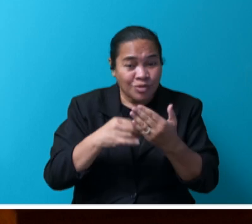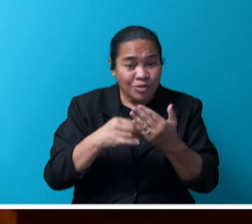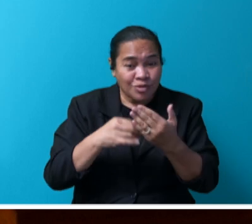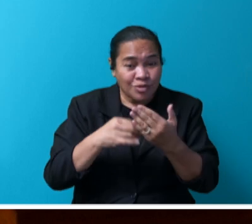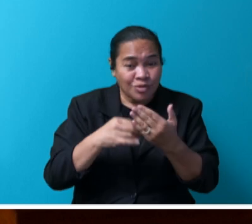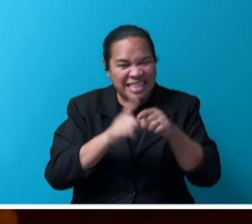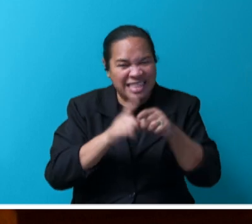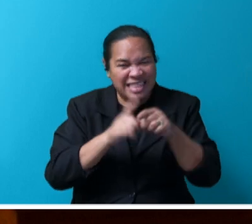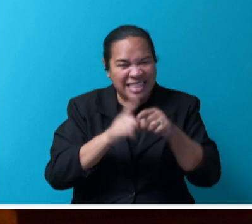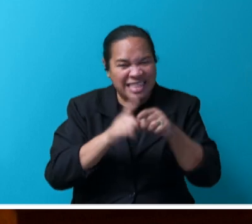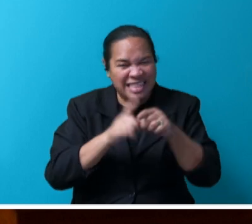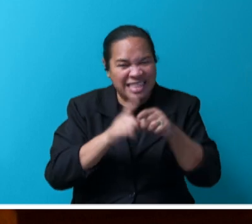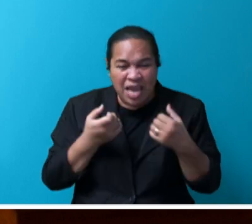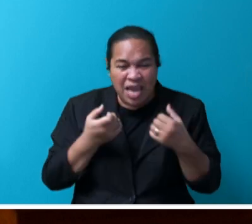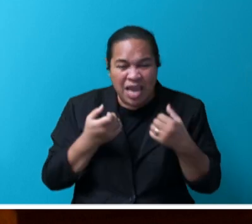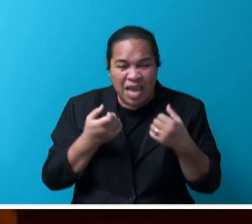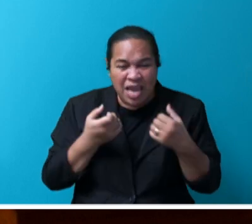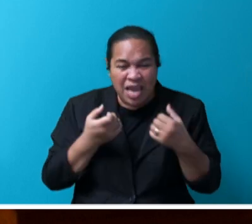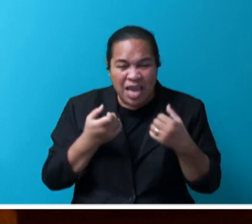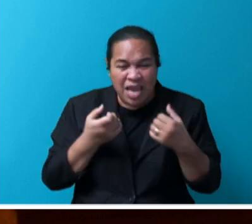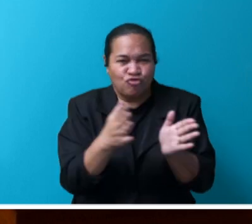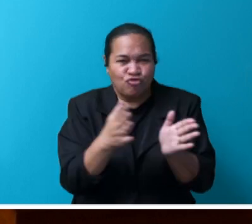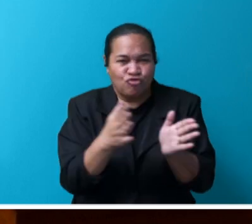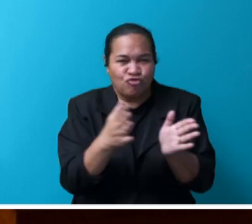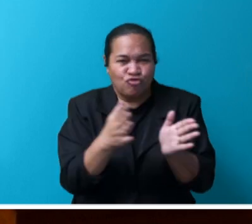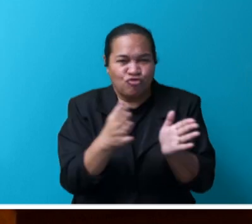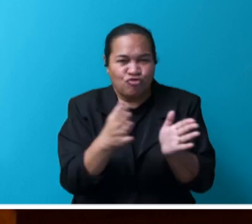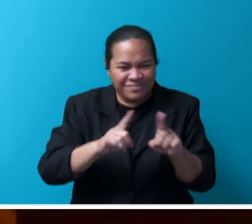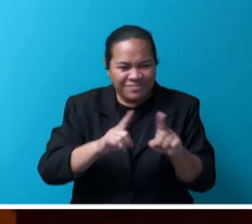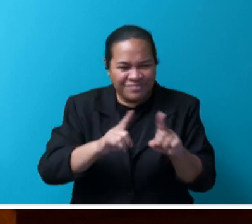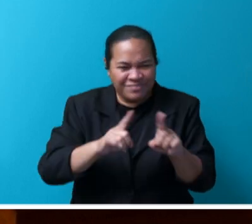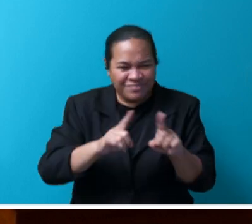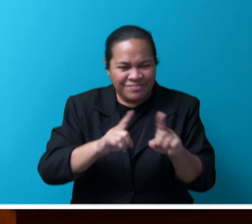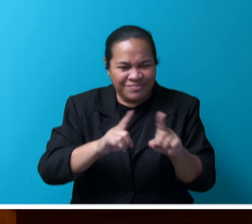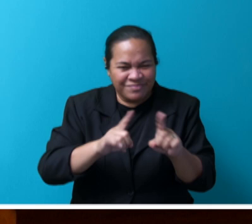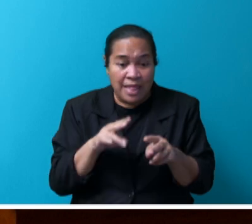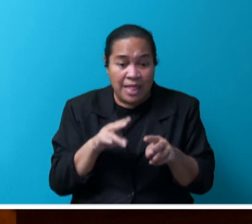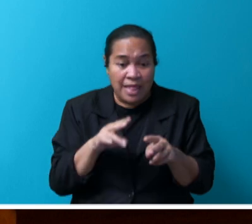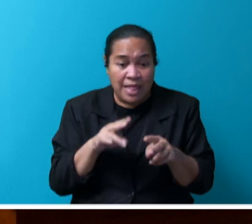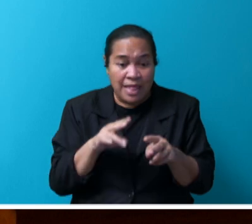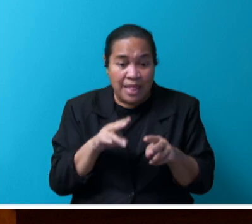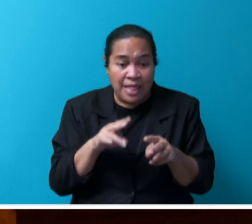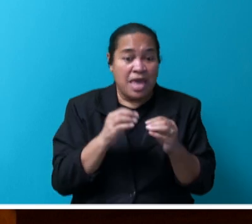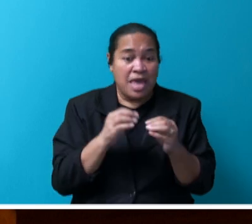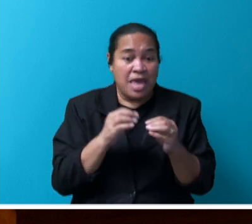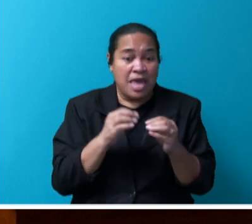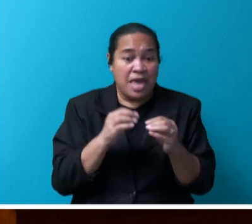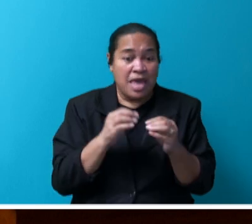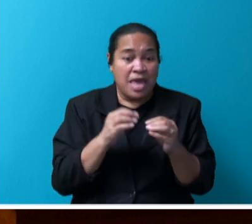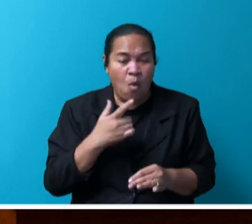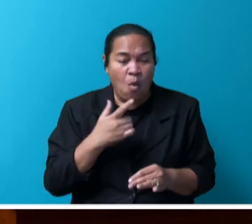a strong emphasis on a high quality programming. This, Mr. Speaker, sir, include development